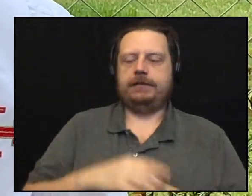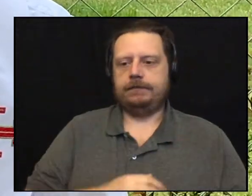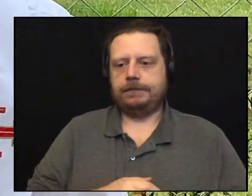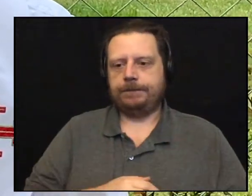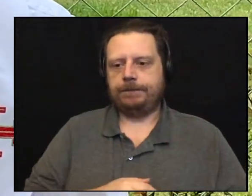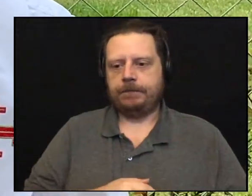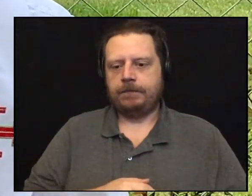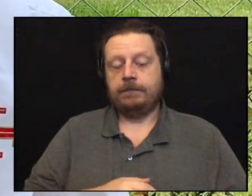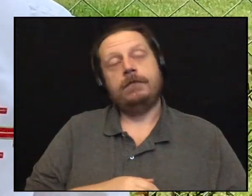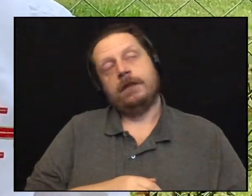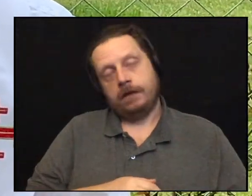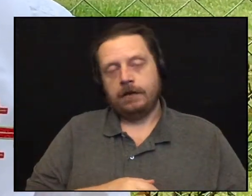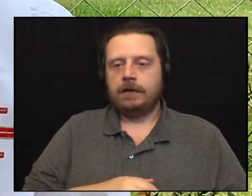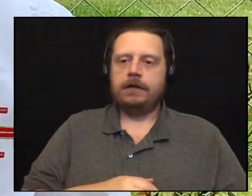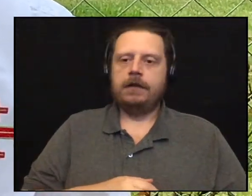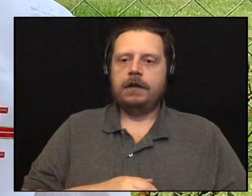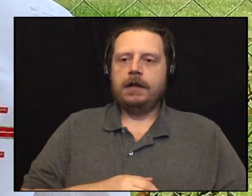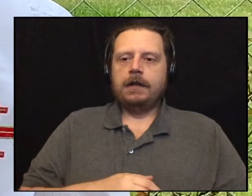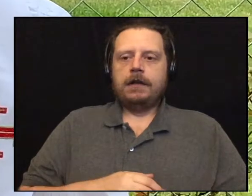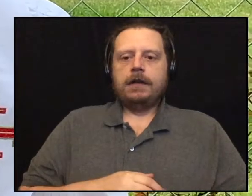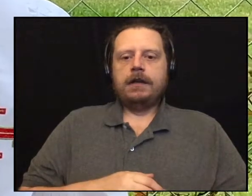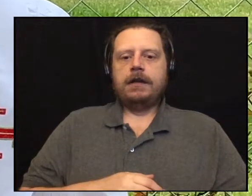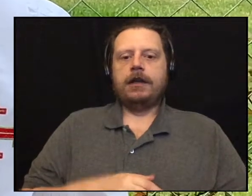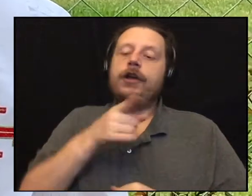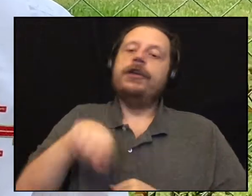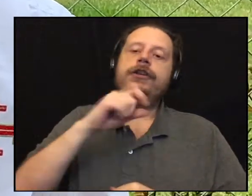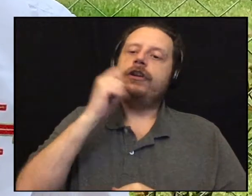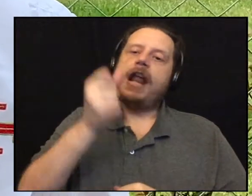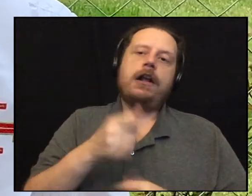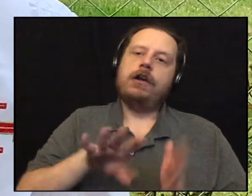Now, you're not going to find